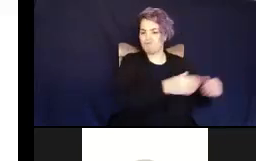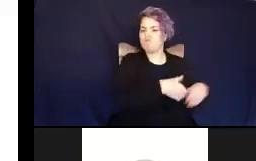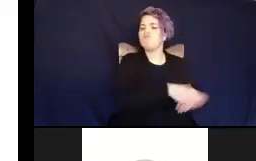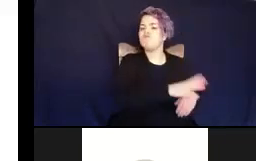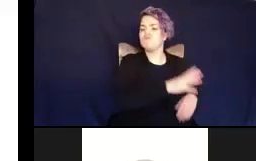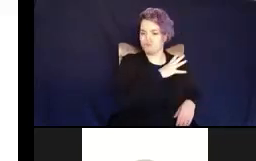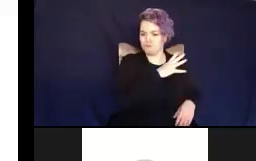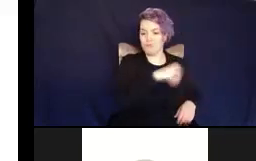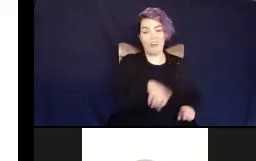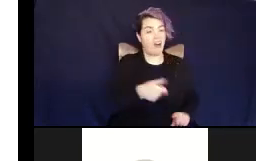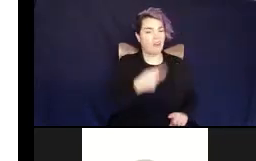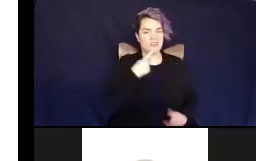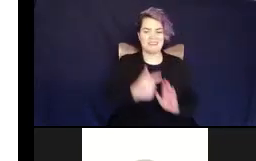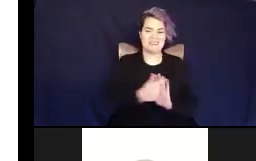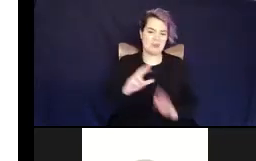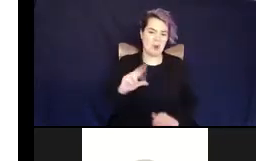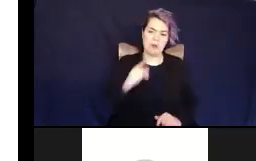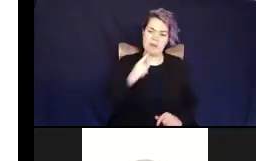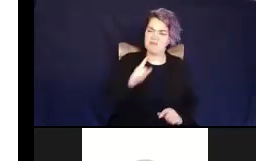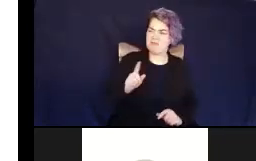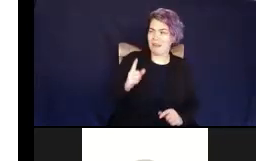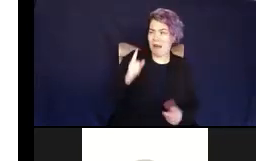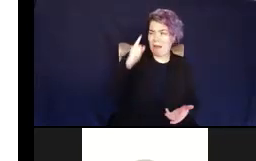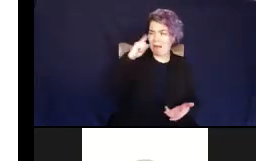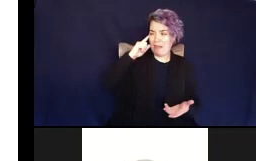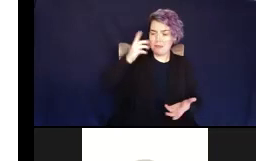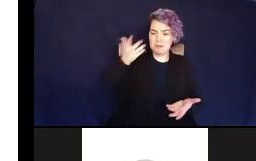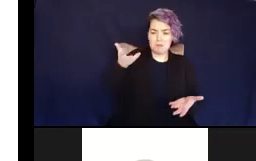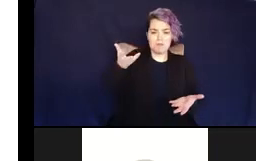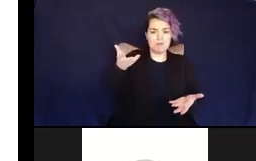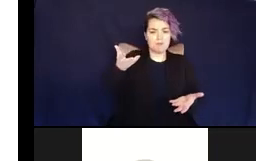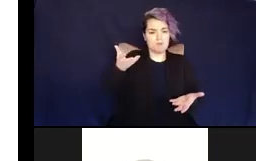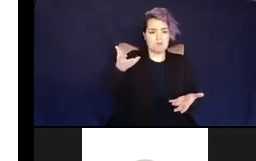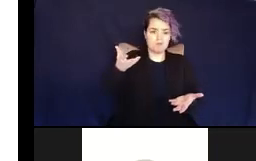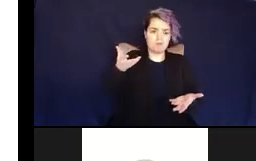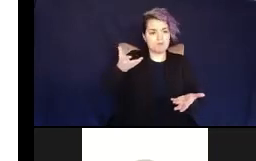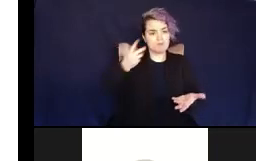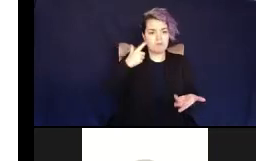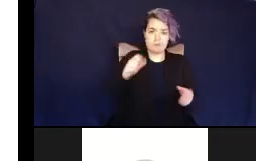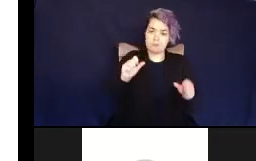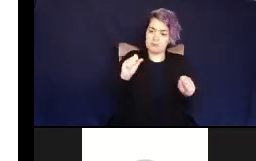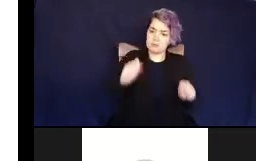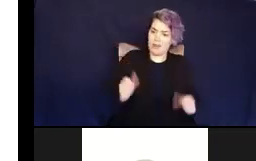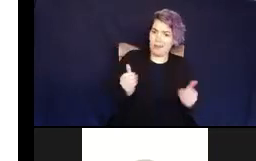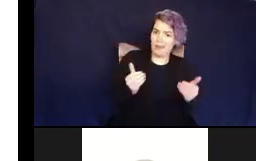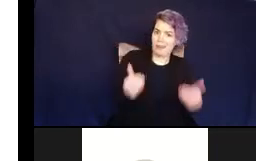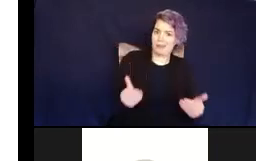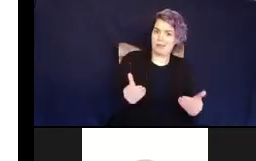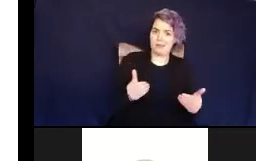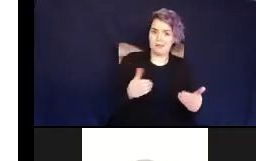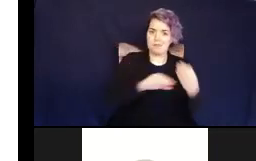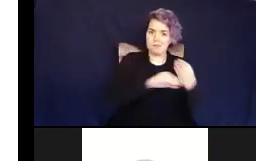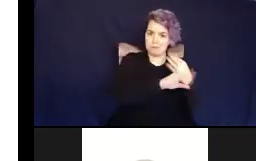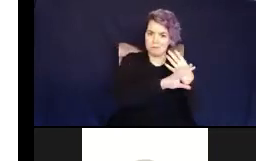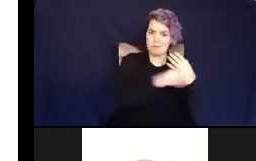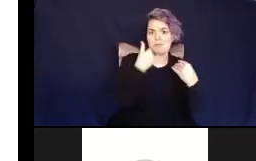that ought to be able to happen for the most part, I think, by a telehealth system. So I think many of the things